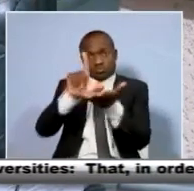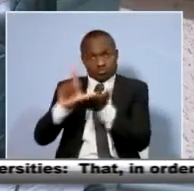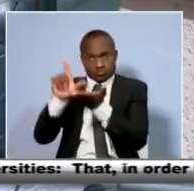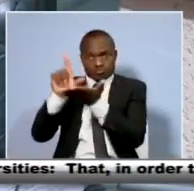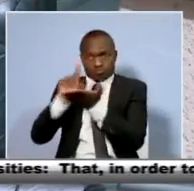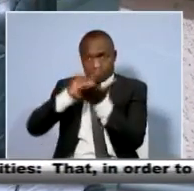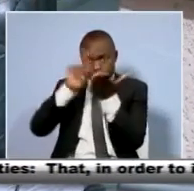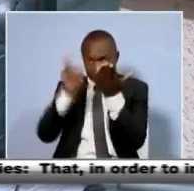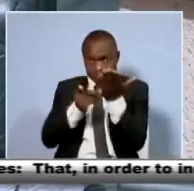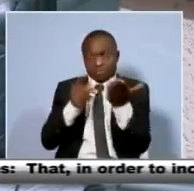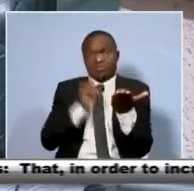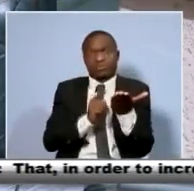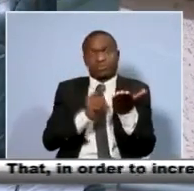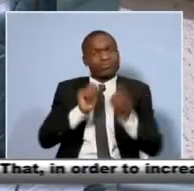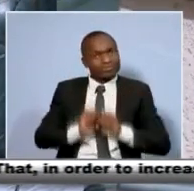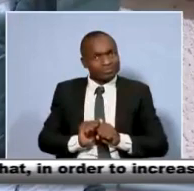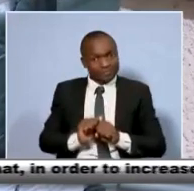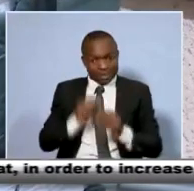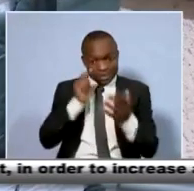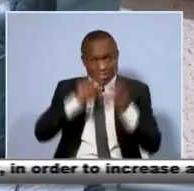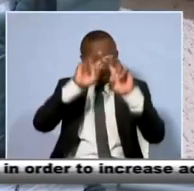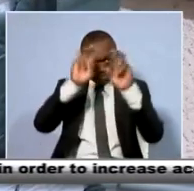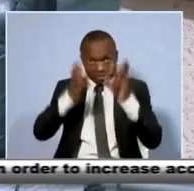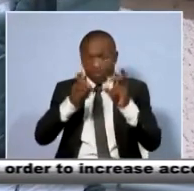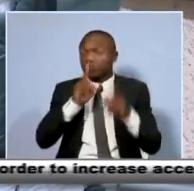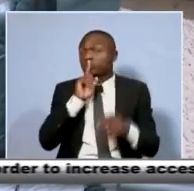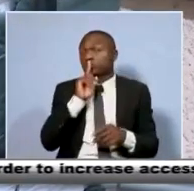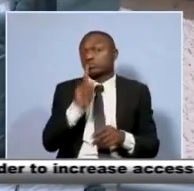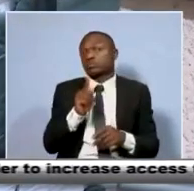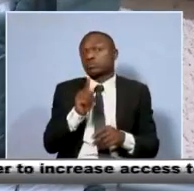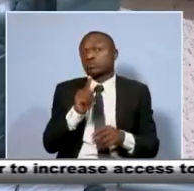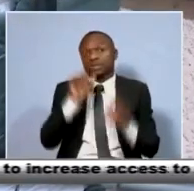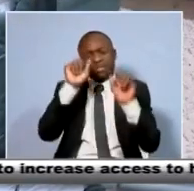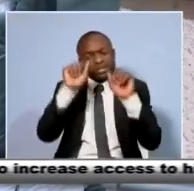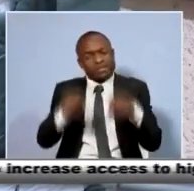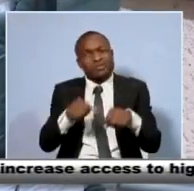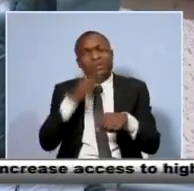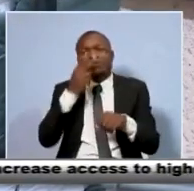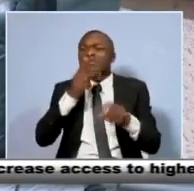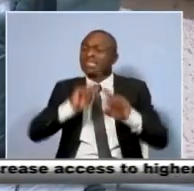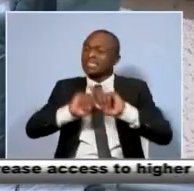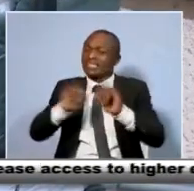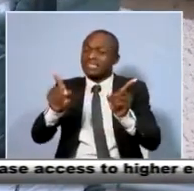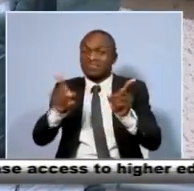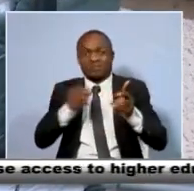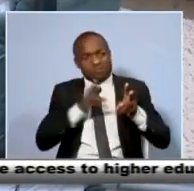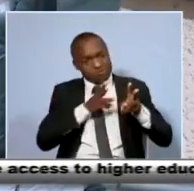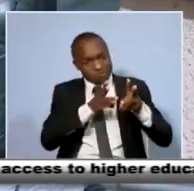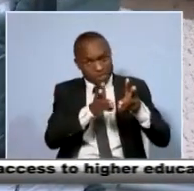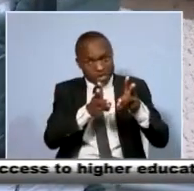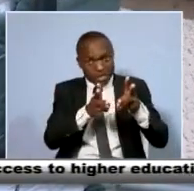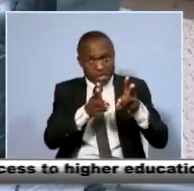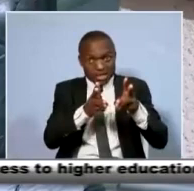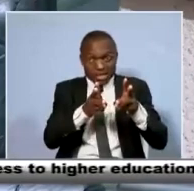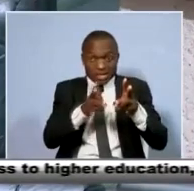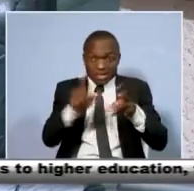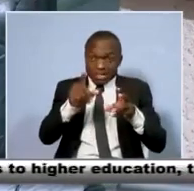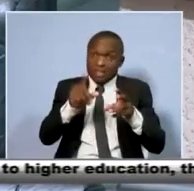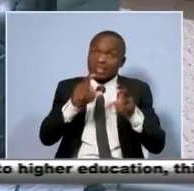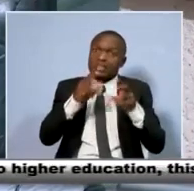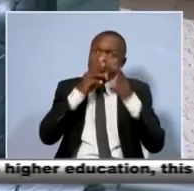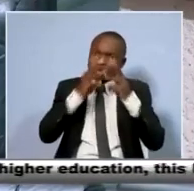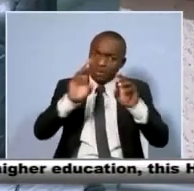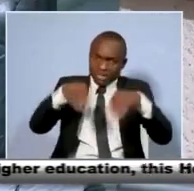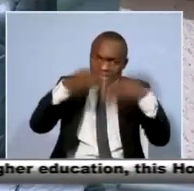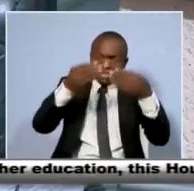loan scheme. So, Madam Speaker, this motion really can be looked at different angles. The angle I choose to look at it is that